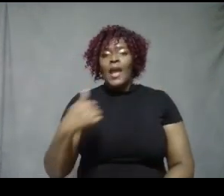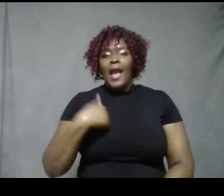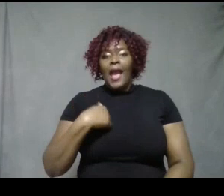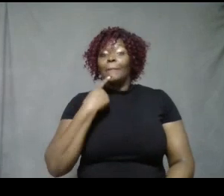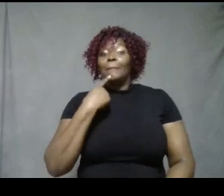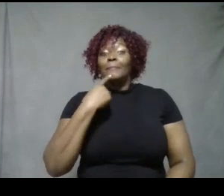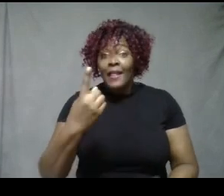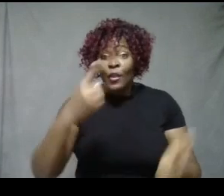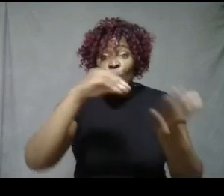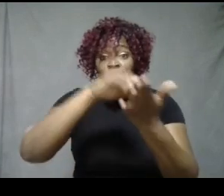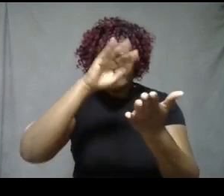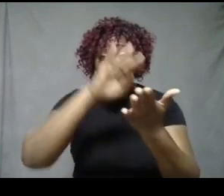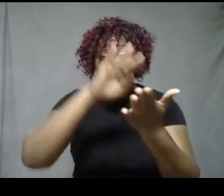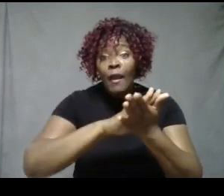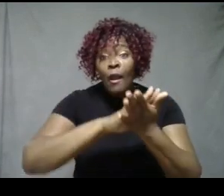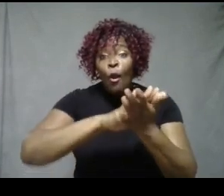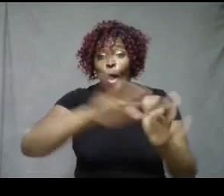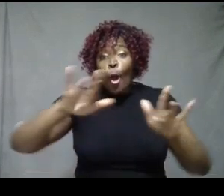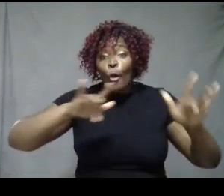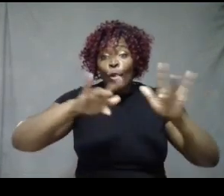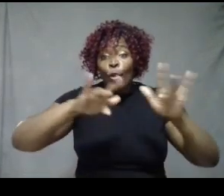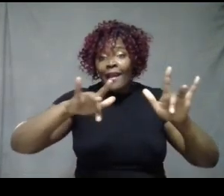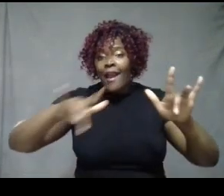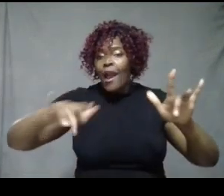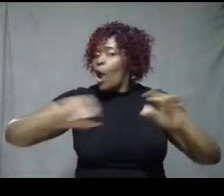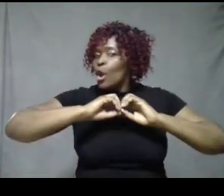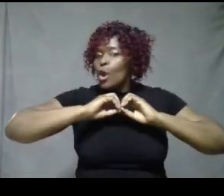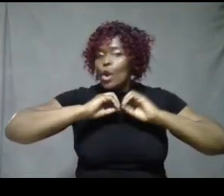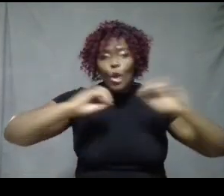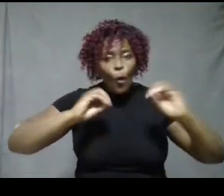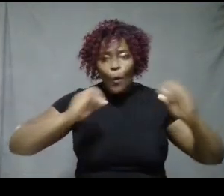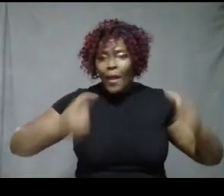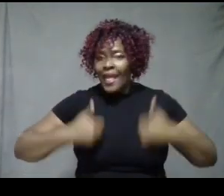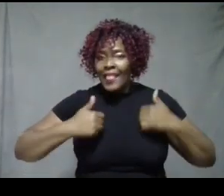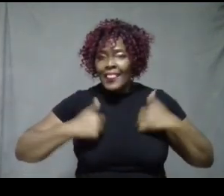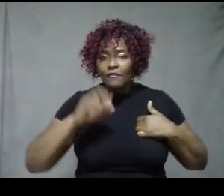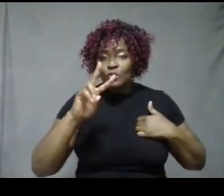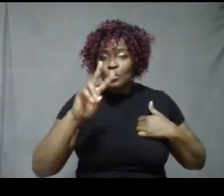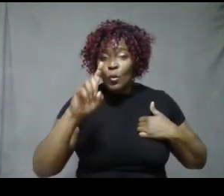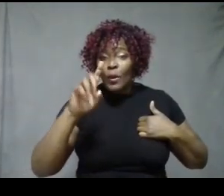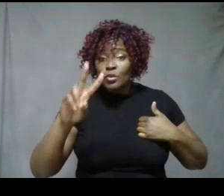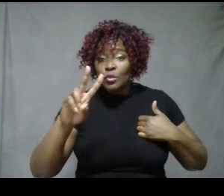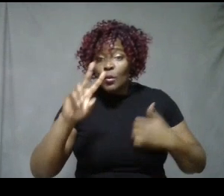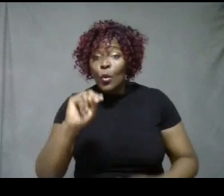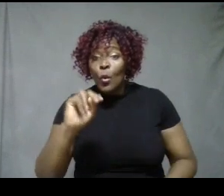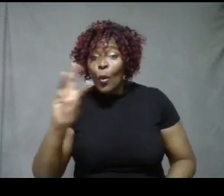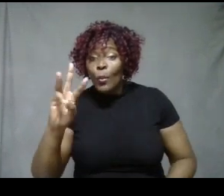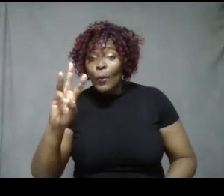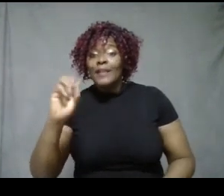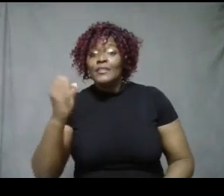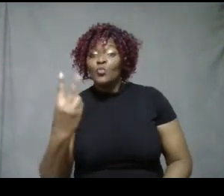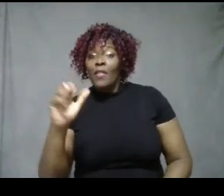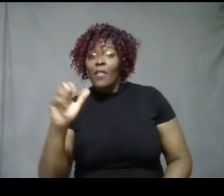record, no one living 212 Northwest 12th Avenue is